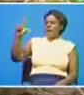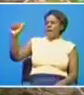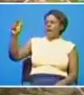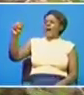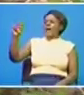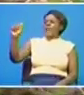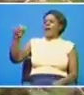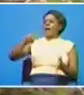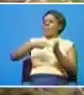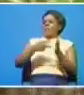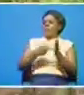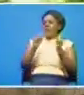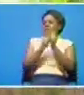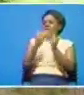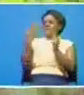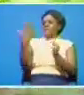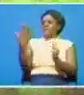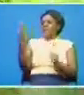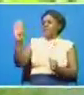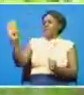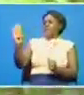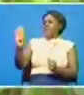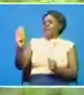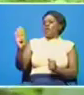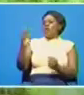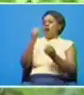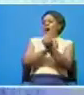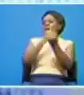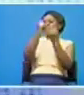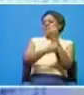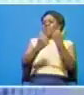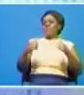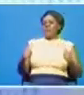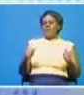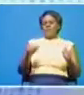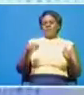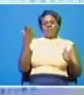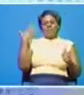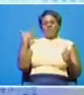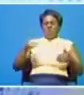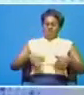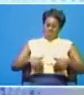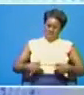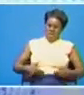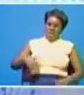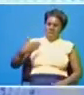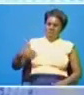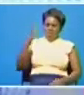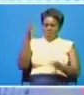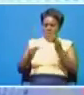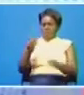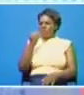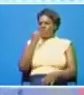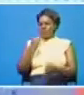project worth 15 billion shillings, which is yet to bear fruits. Tuko tumechoka wakati wote kutegemea chakula